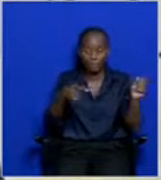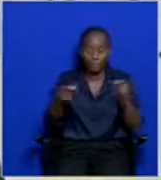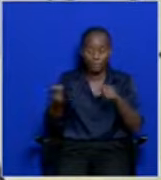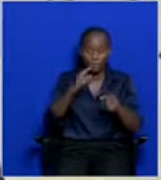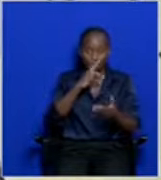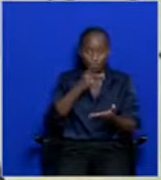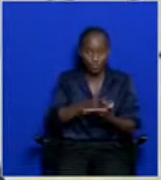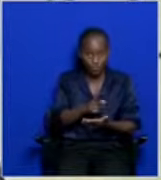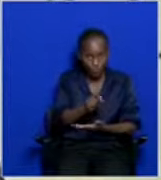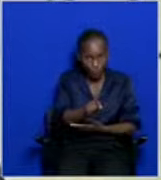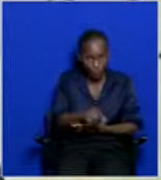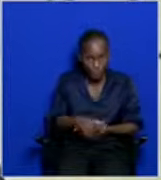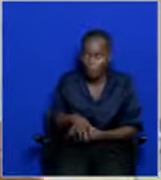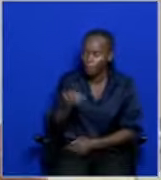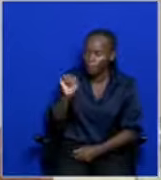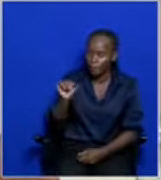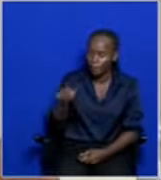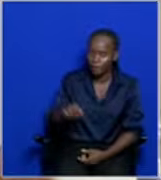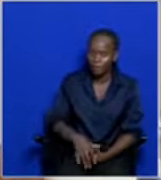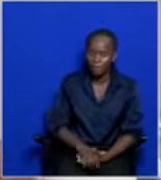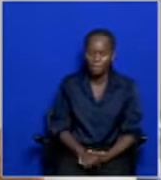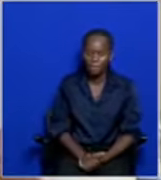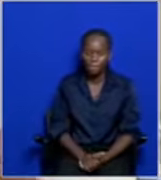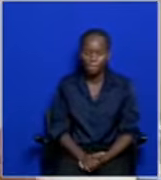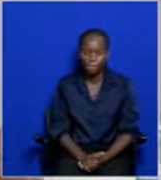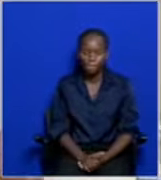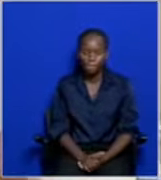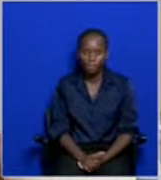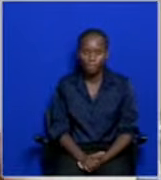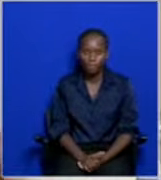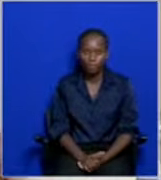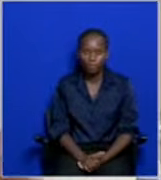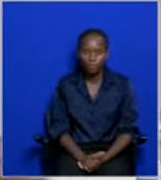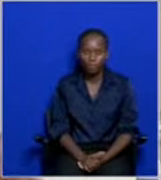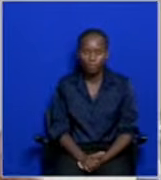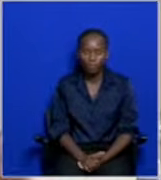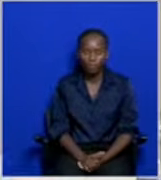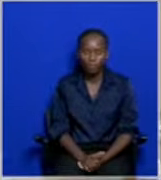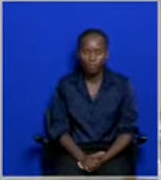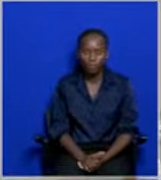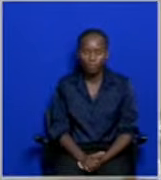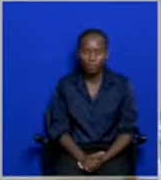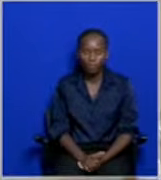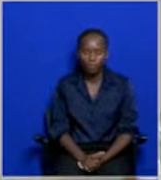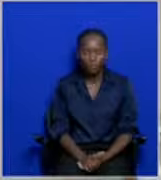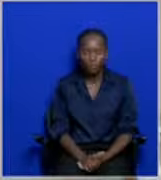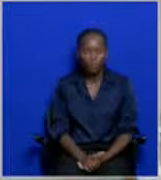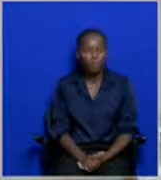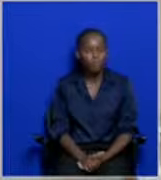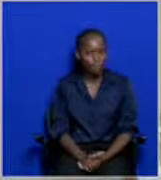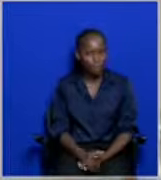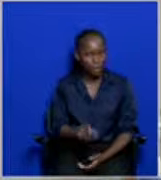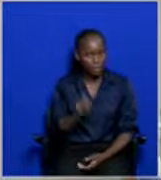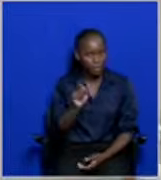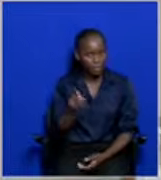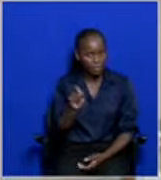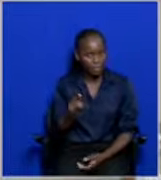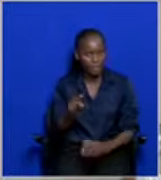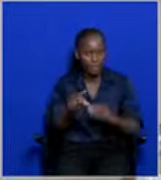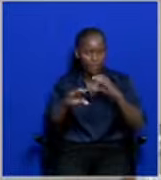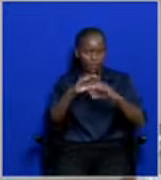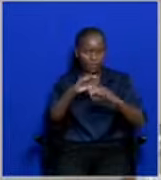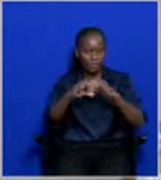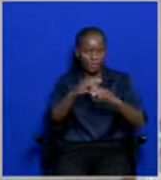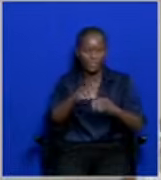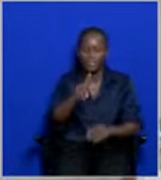Yes. And I see that communication, according to TLM 8, is from the period